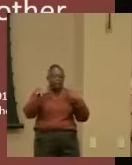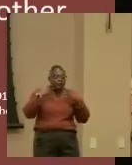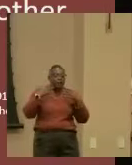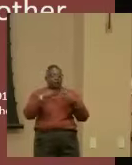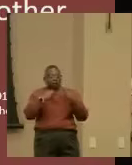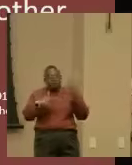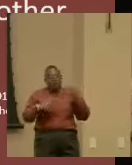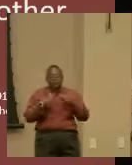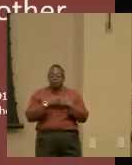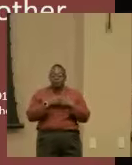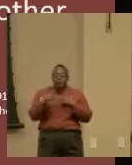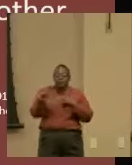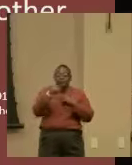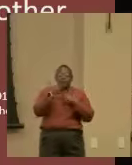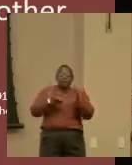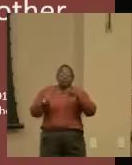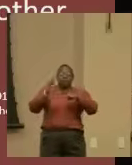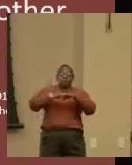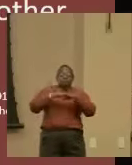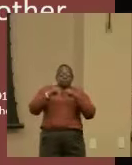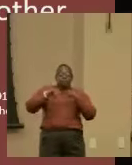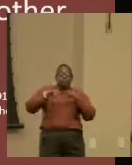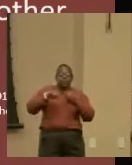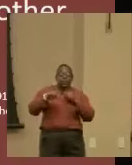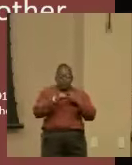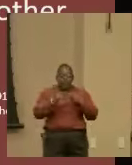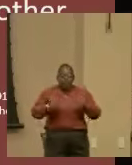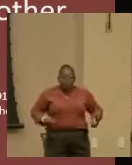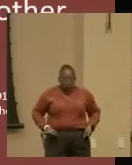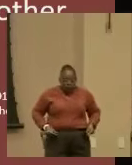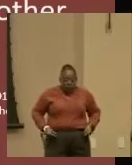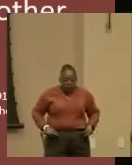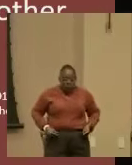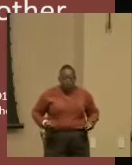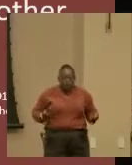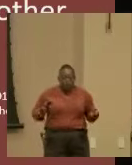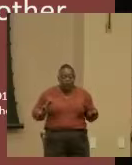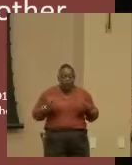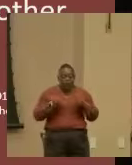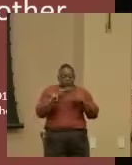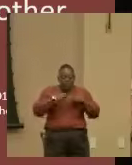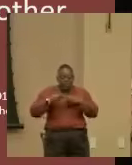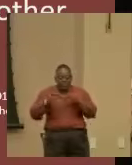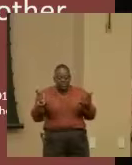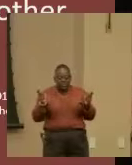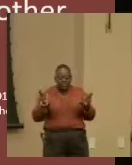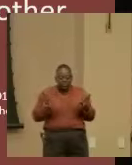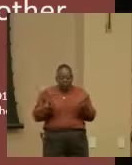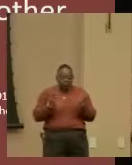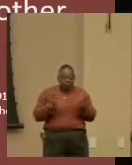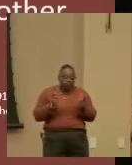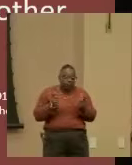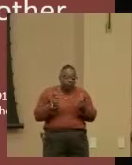There's a very slight increase in what's called premature ovarian insufficiency, although the studies are not clear in this. And this basically means